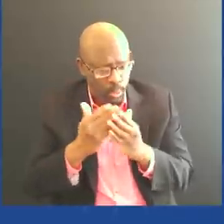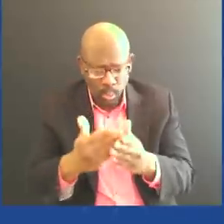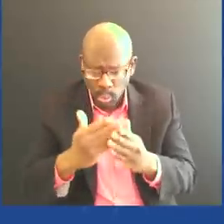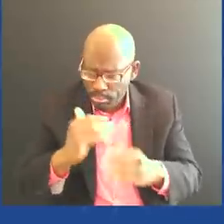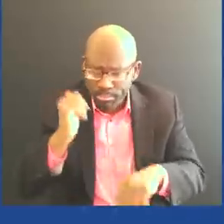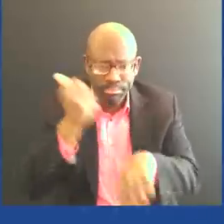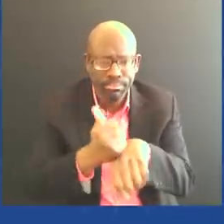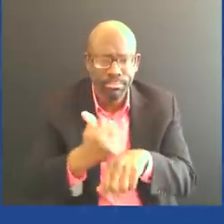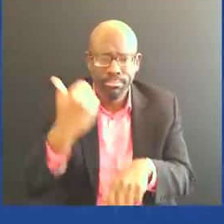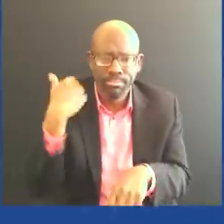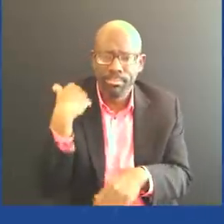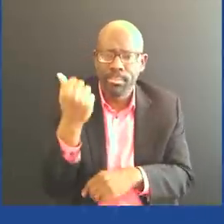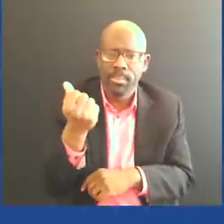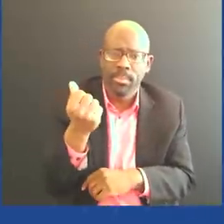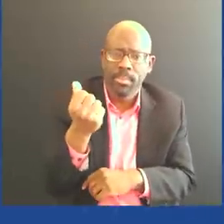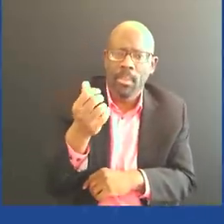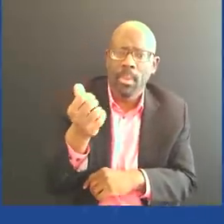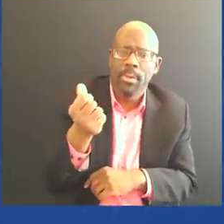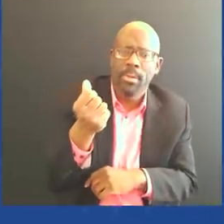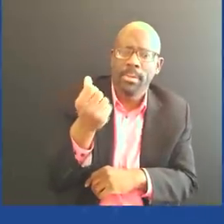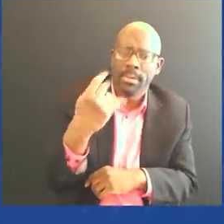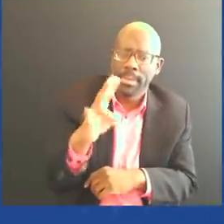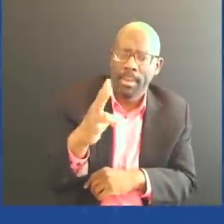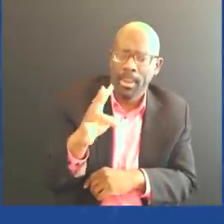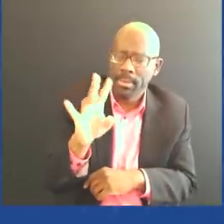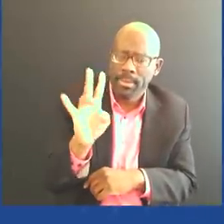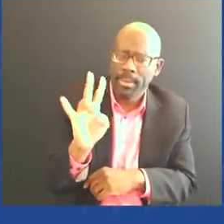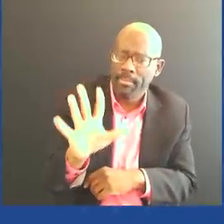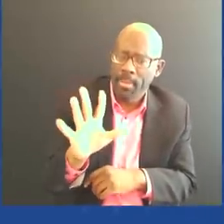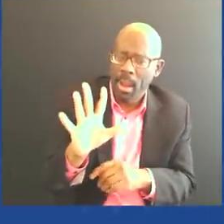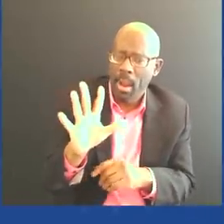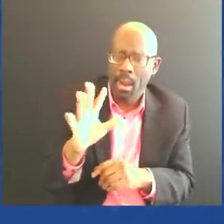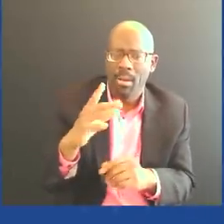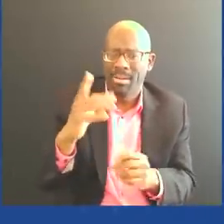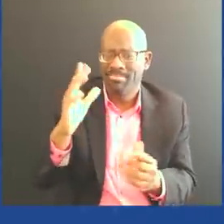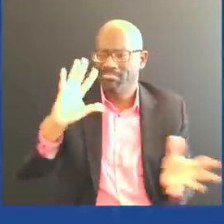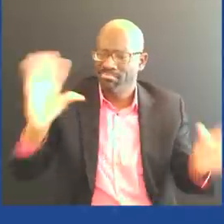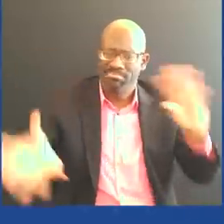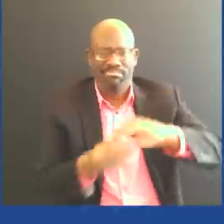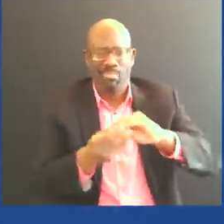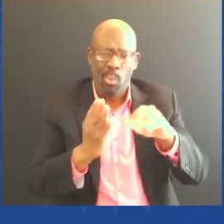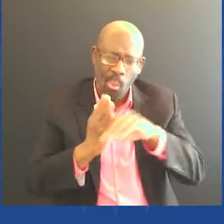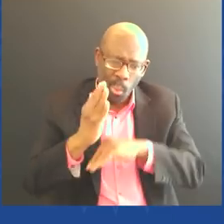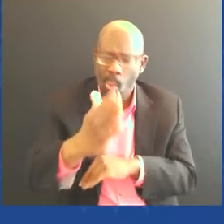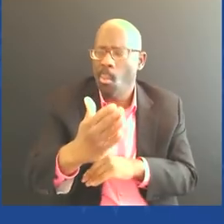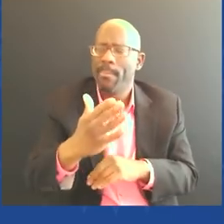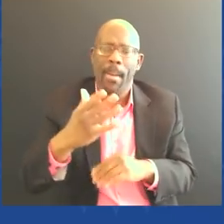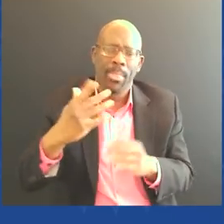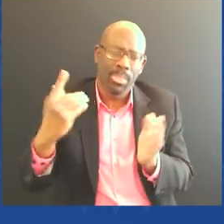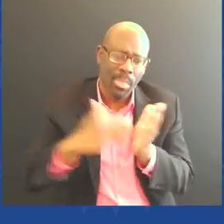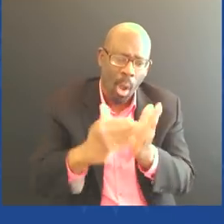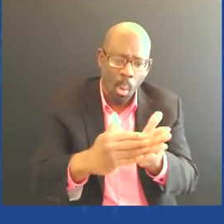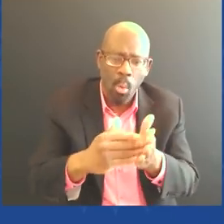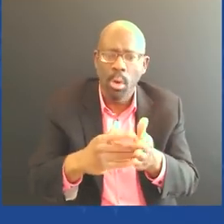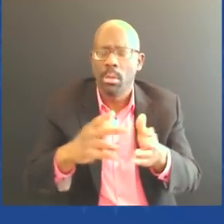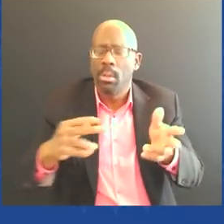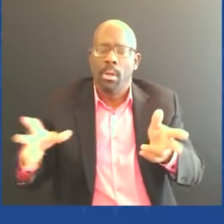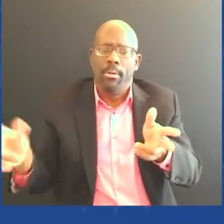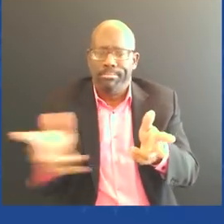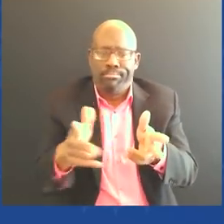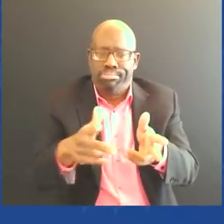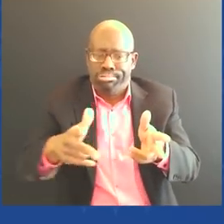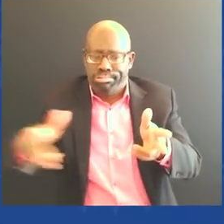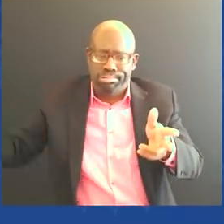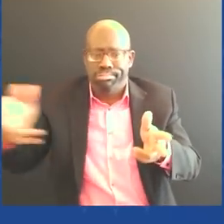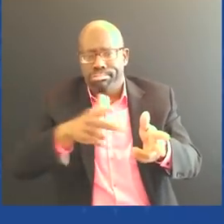of ships have undergone this transition from silent hull to fully alive warship. My shipmates, our crew hereafter known as plank orders, are in formation and